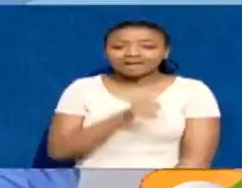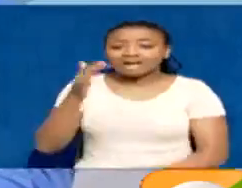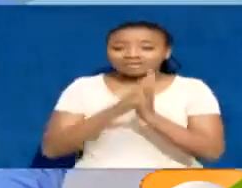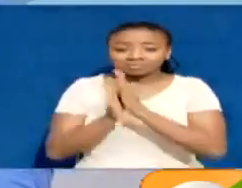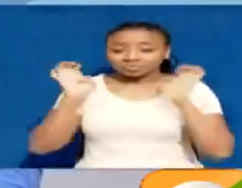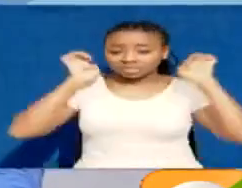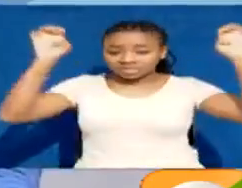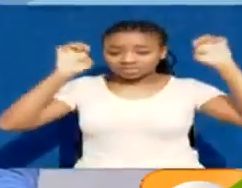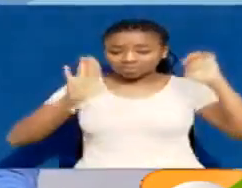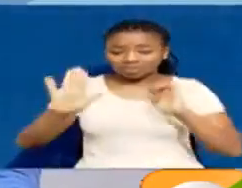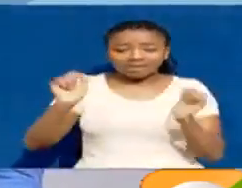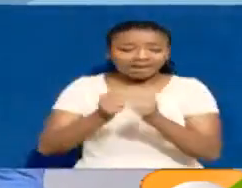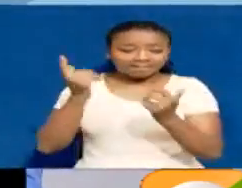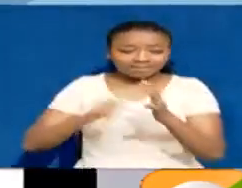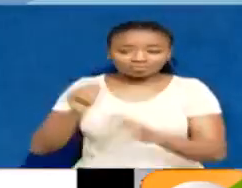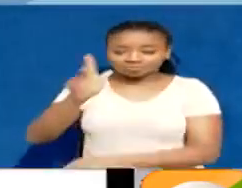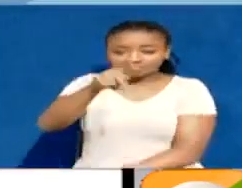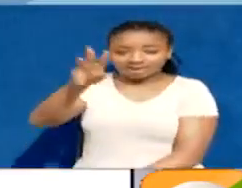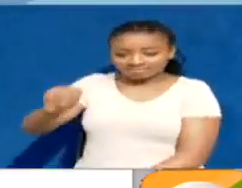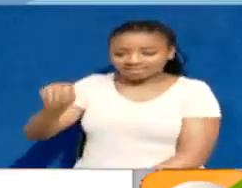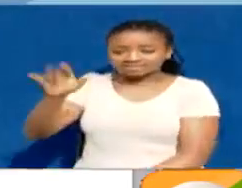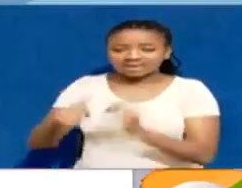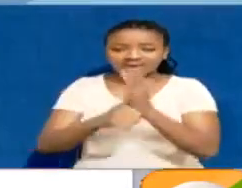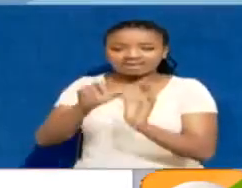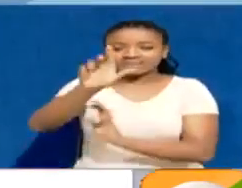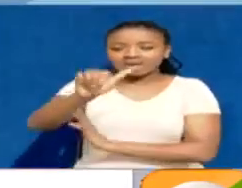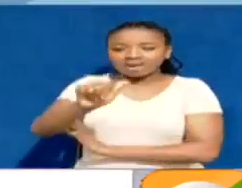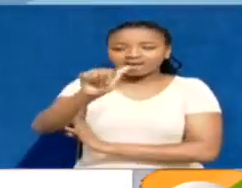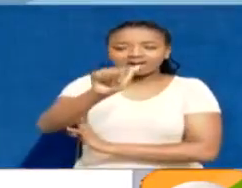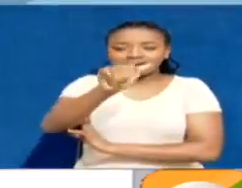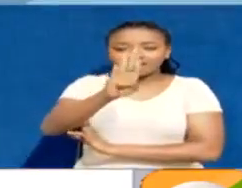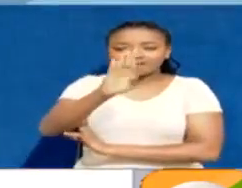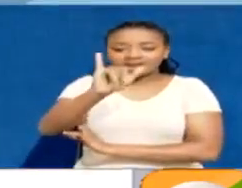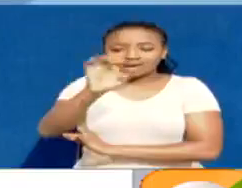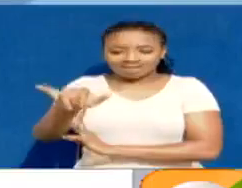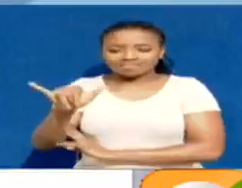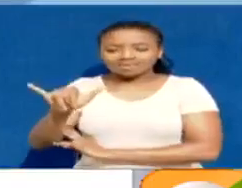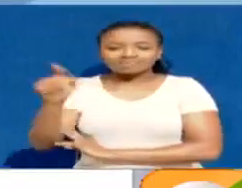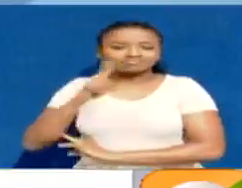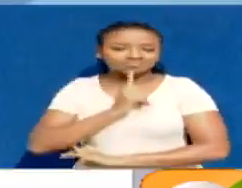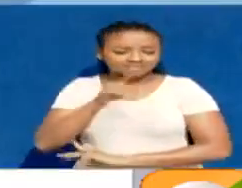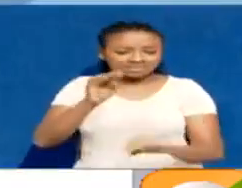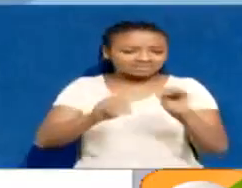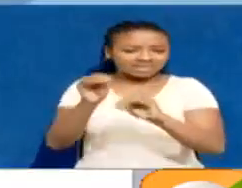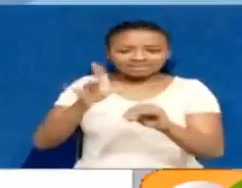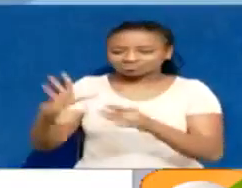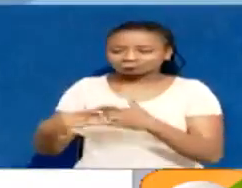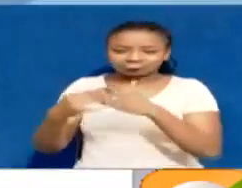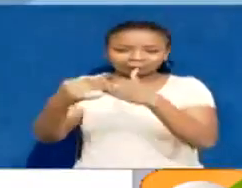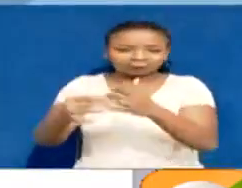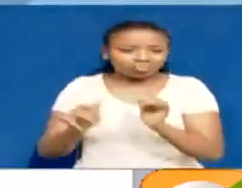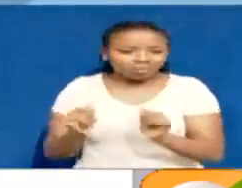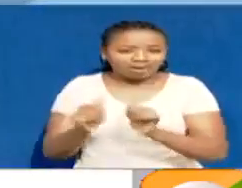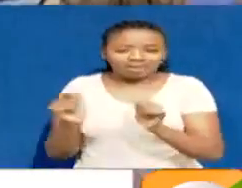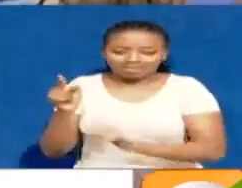Right, we're going to go to Ethiopia for this next story. And Ethiopian Prime Minister Abiy Ahmed has won the country's delayed elections with an overwhelming majority.